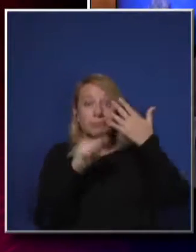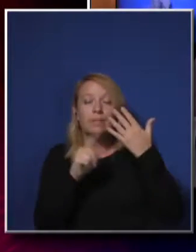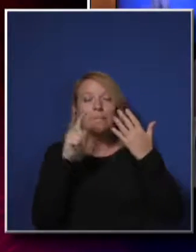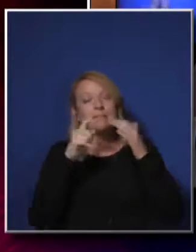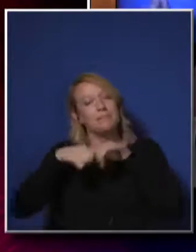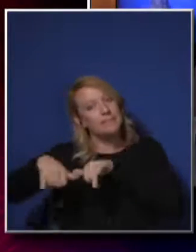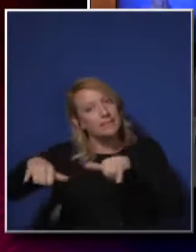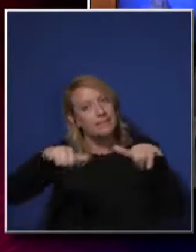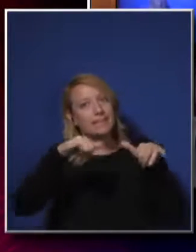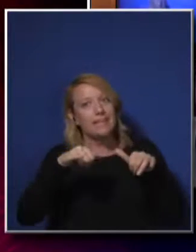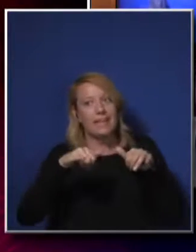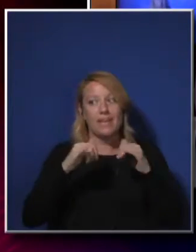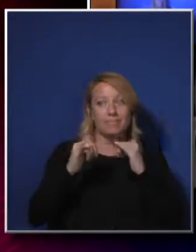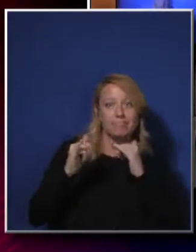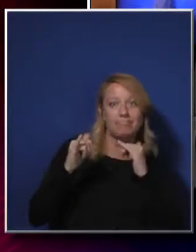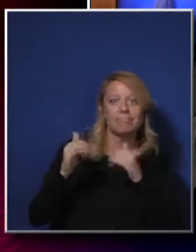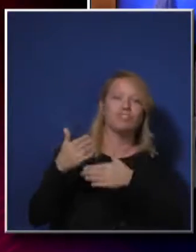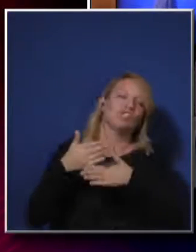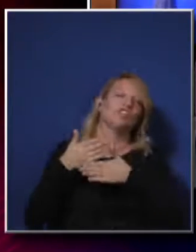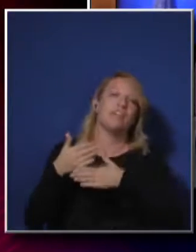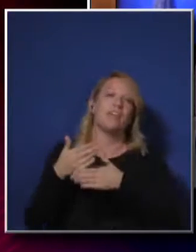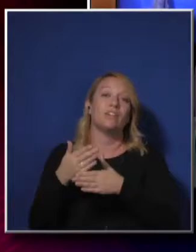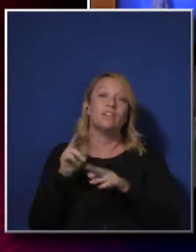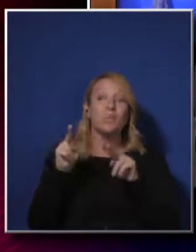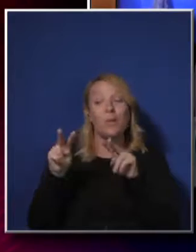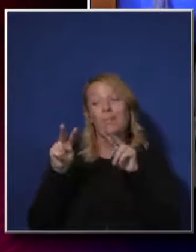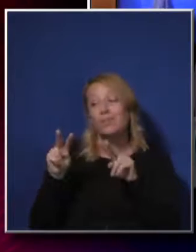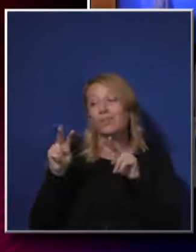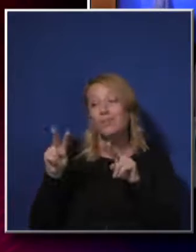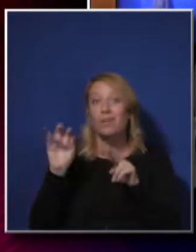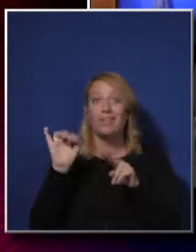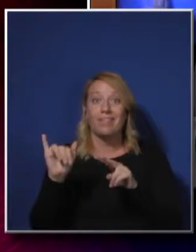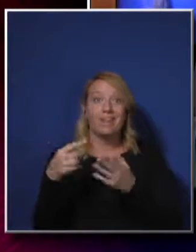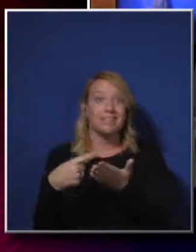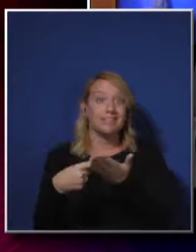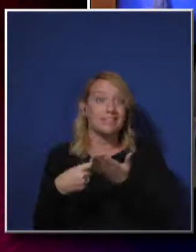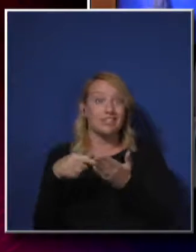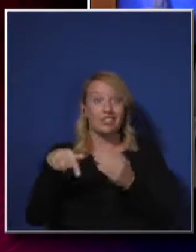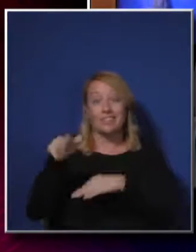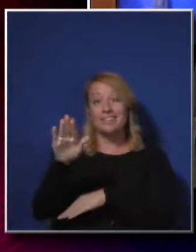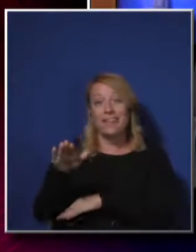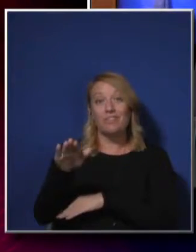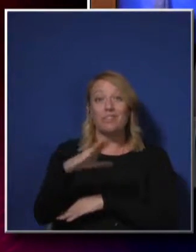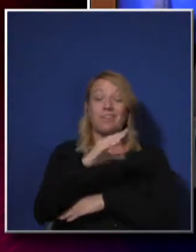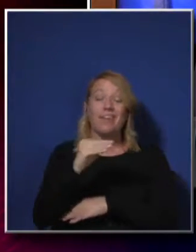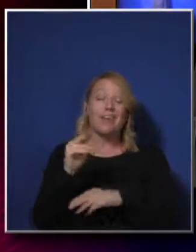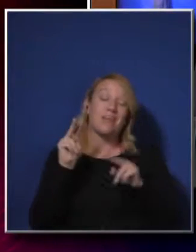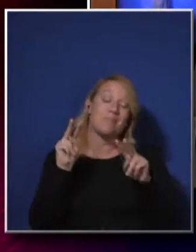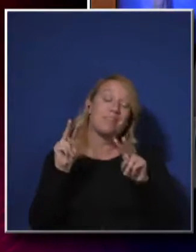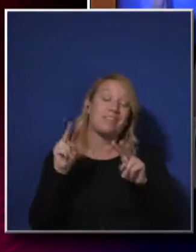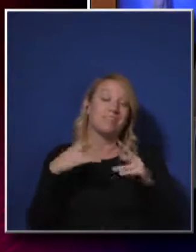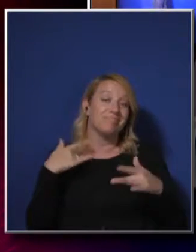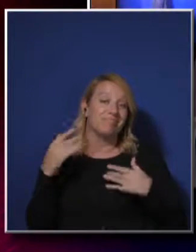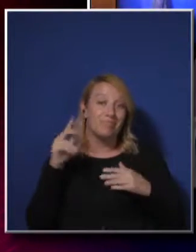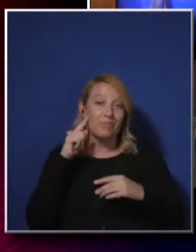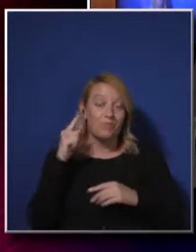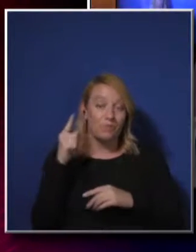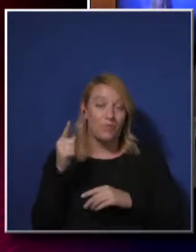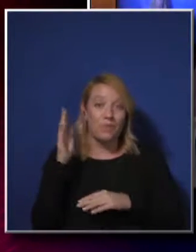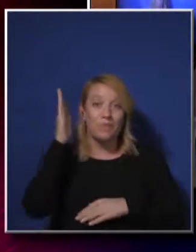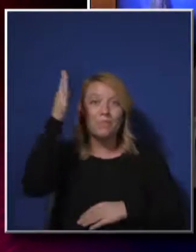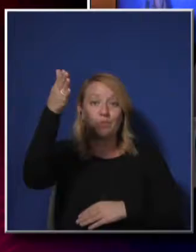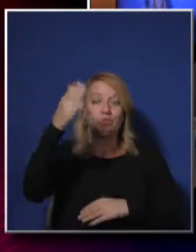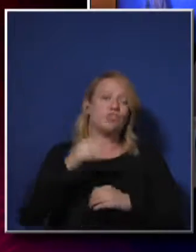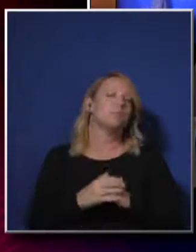with you this afternoon and going into the future. And that's all I have at this moment in time. You